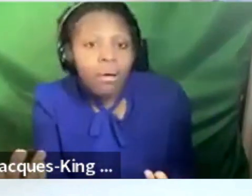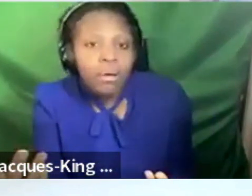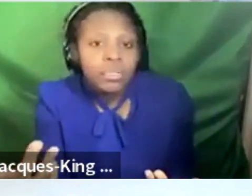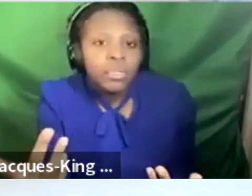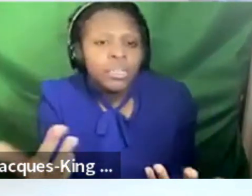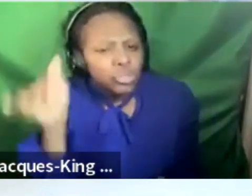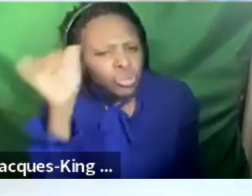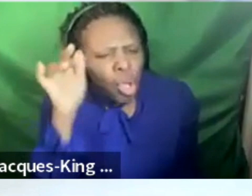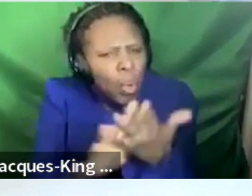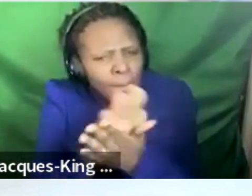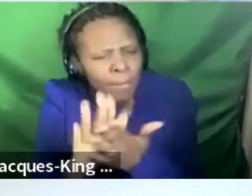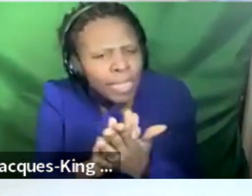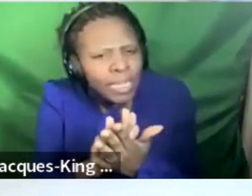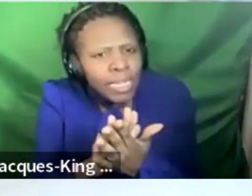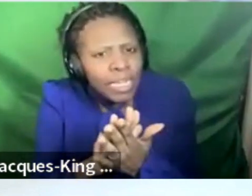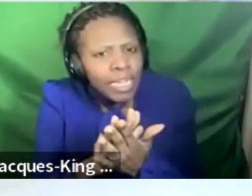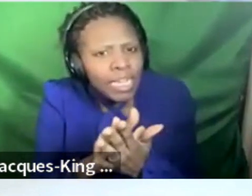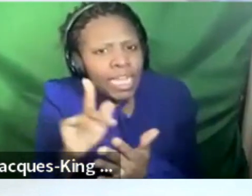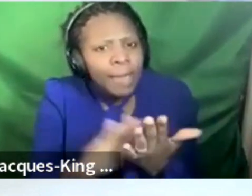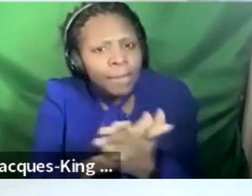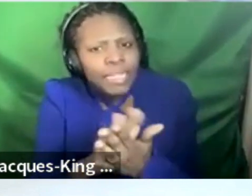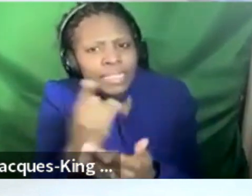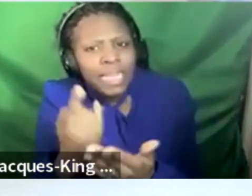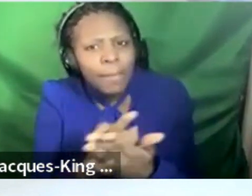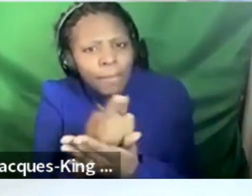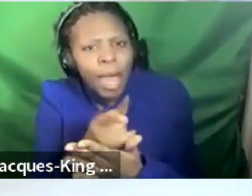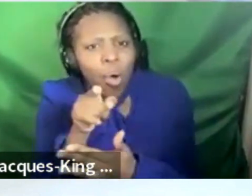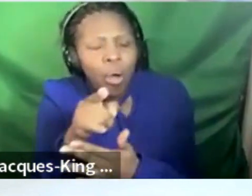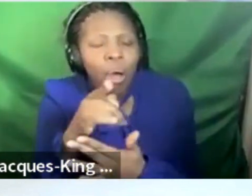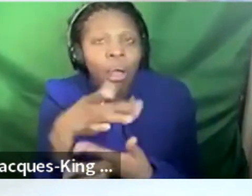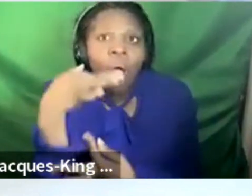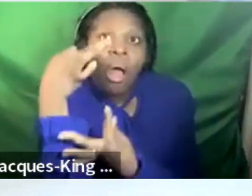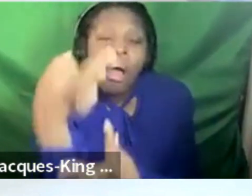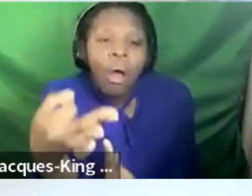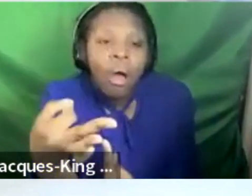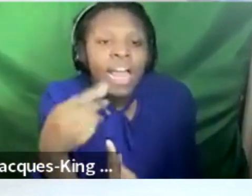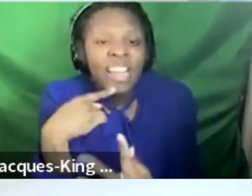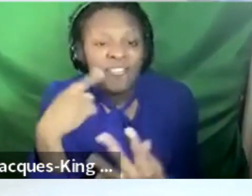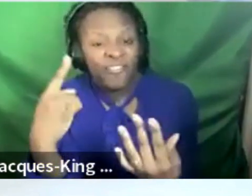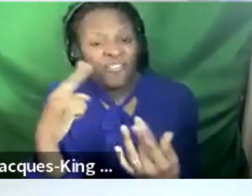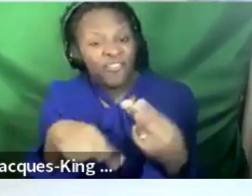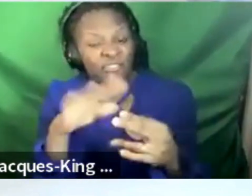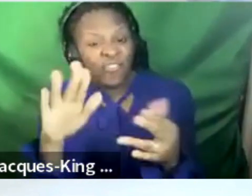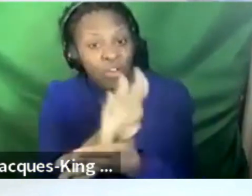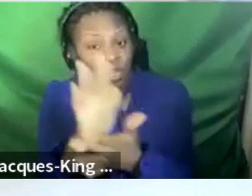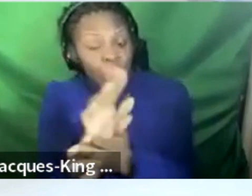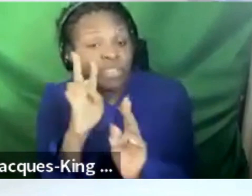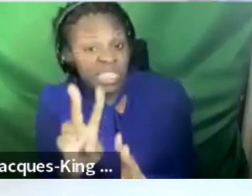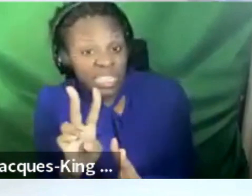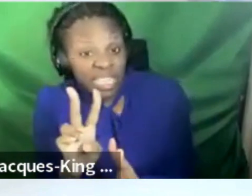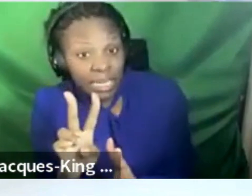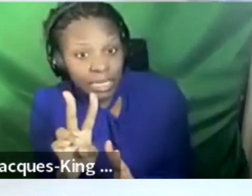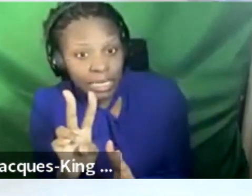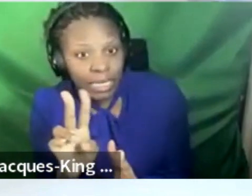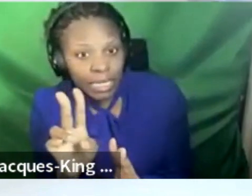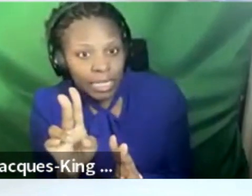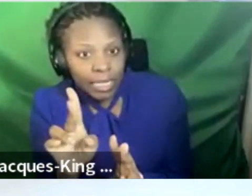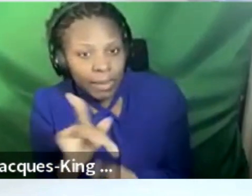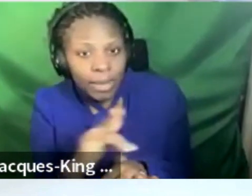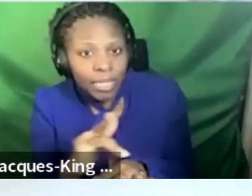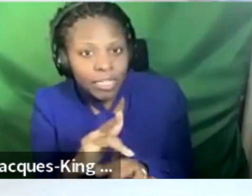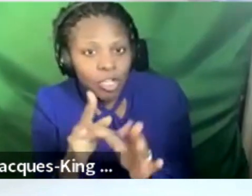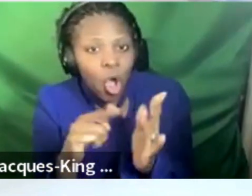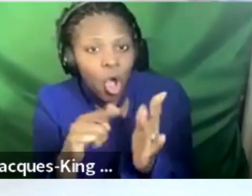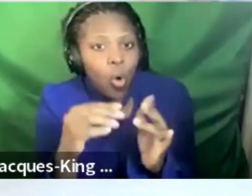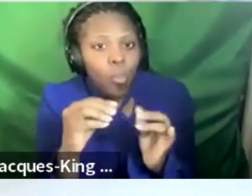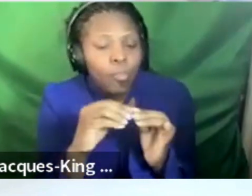and what he can have access to and what he can't, and what it means about her and having this adoration, and whether that's actually funny, because